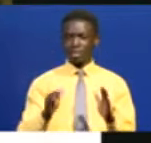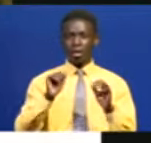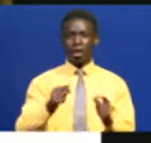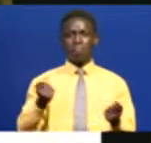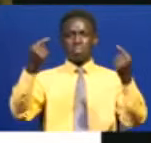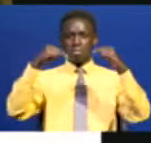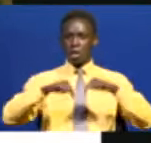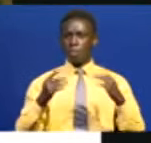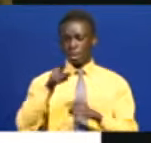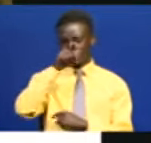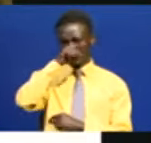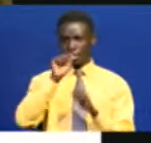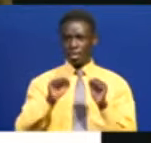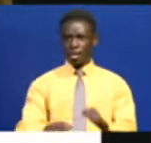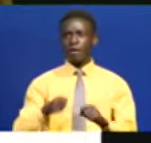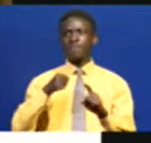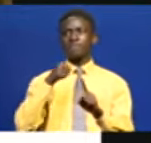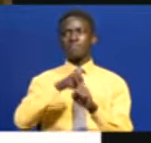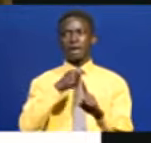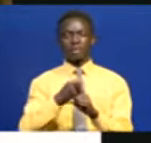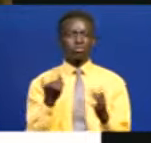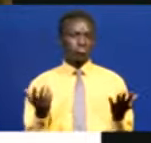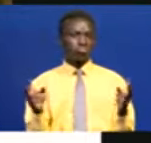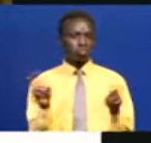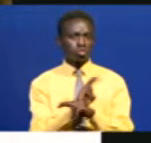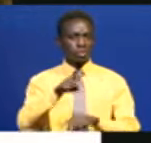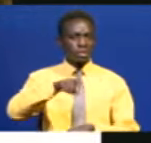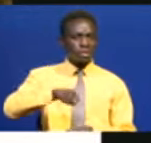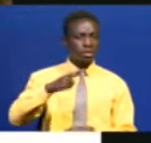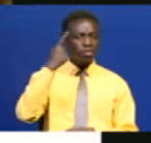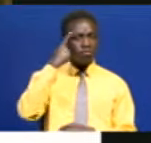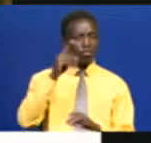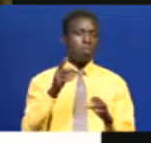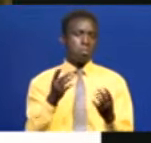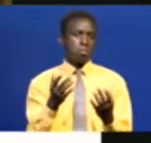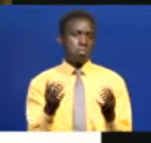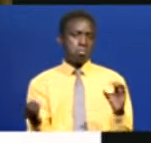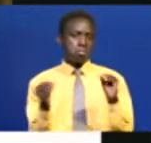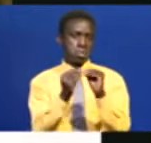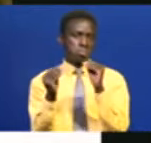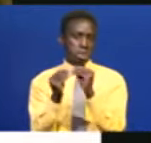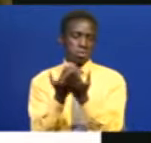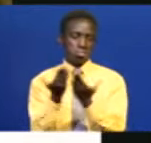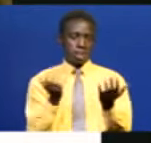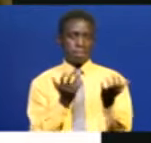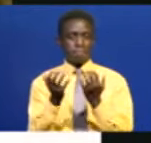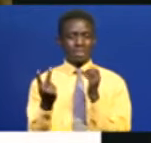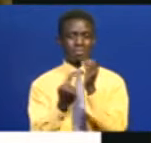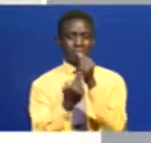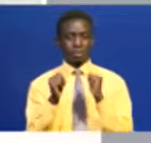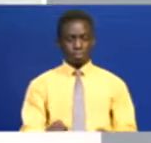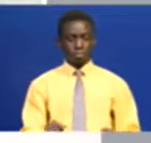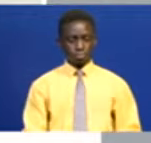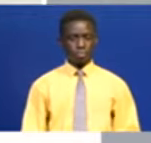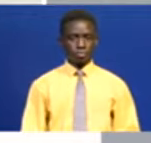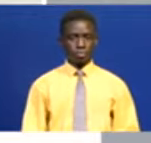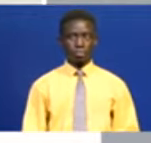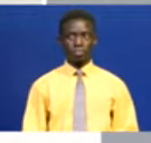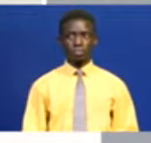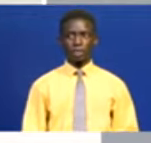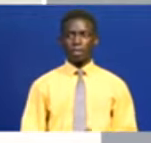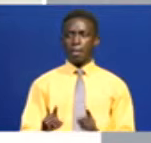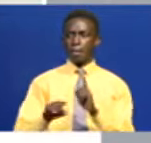Turkey and to find new importers and new business partners. It's very important second issue. Mm-hmm. Let me come back to you here